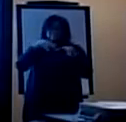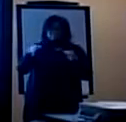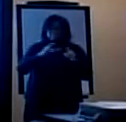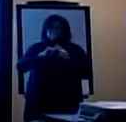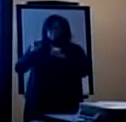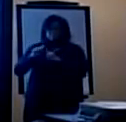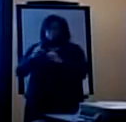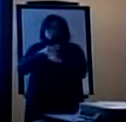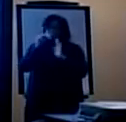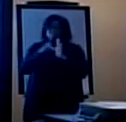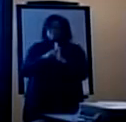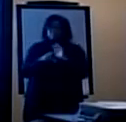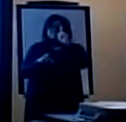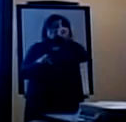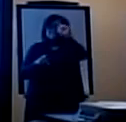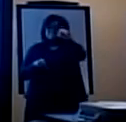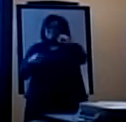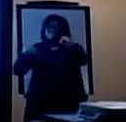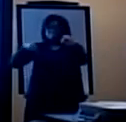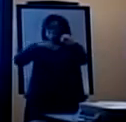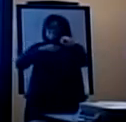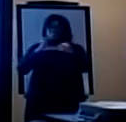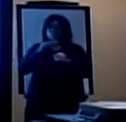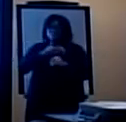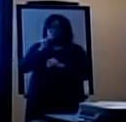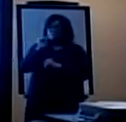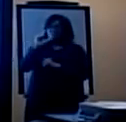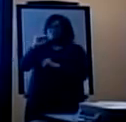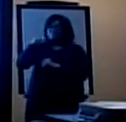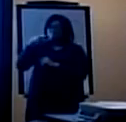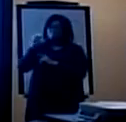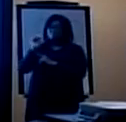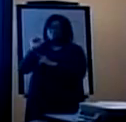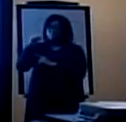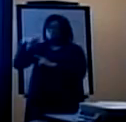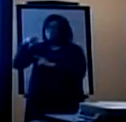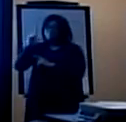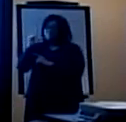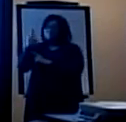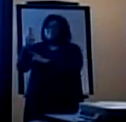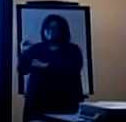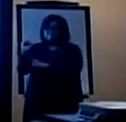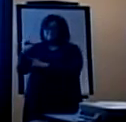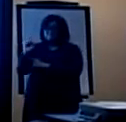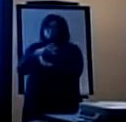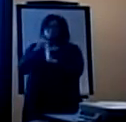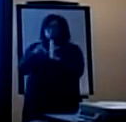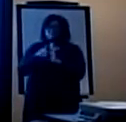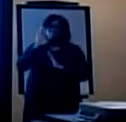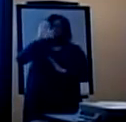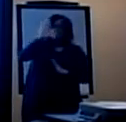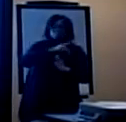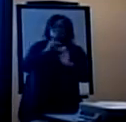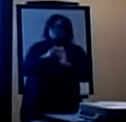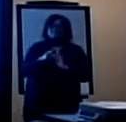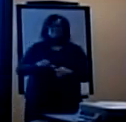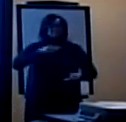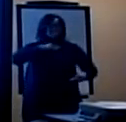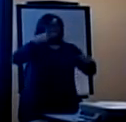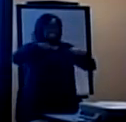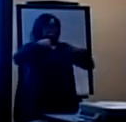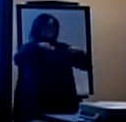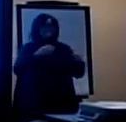is one of them. There you go. So see, there's some. See, you know, that's good stuff. I'm not talking about your stuff, but I'm talking about other